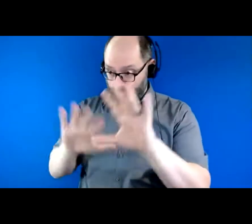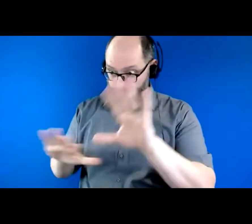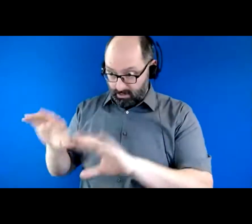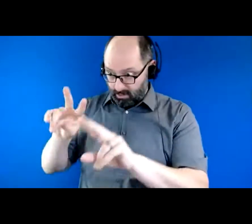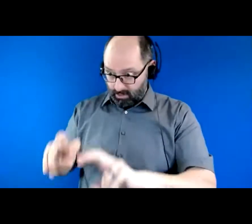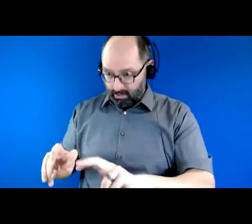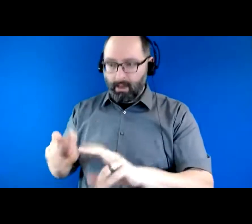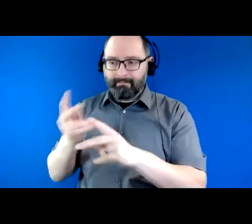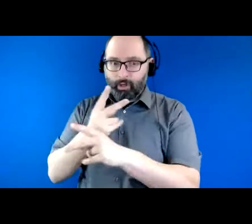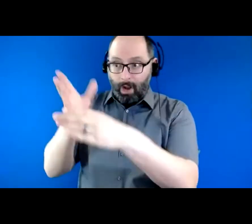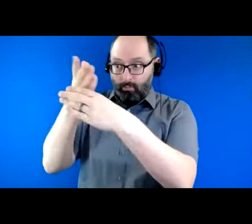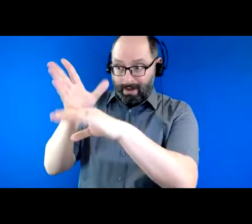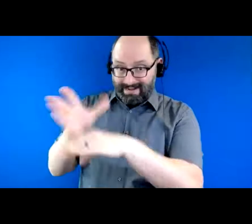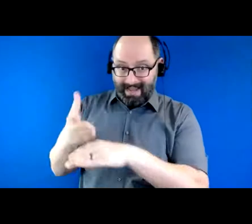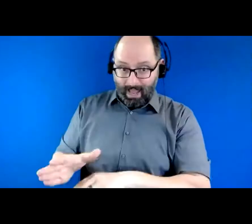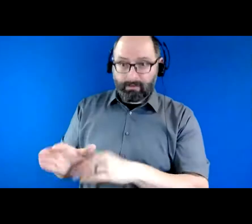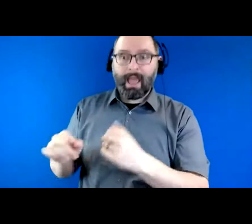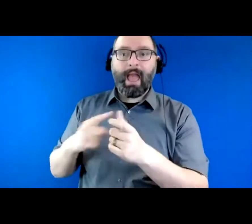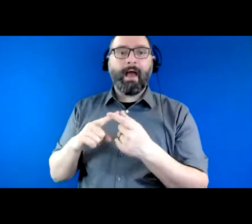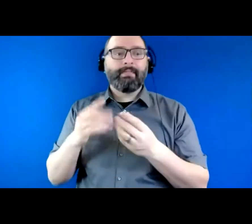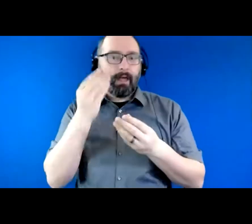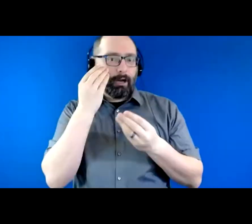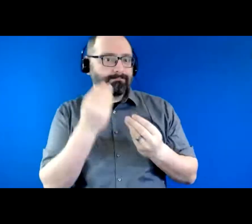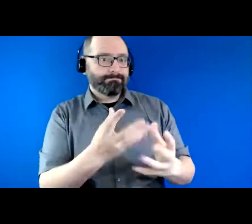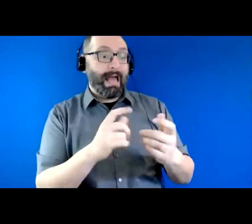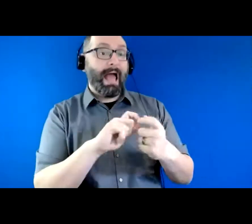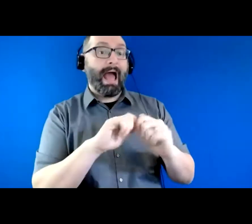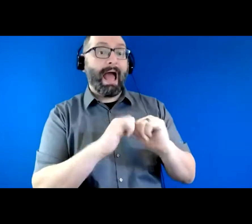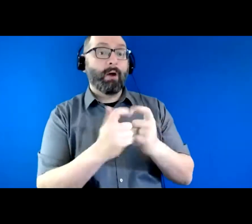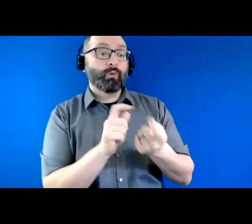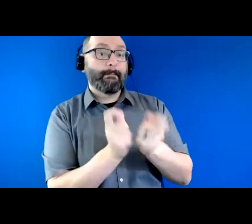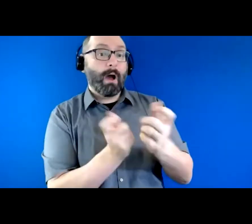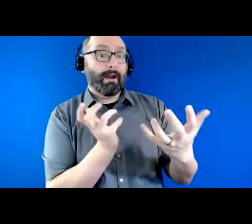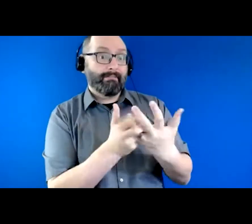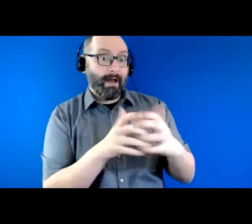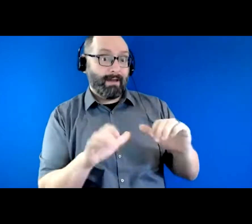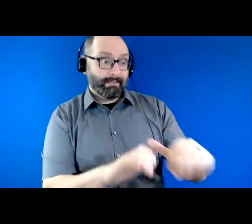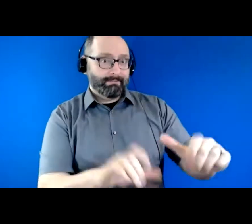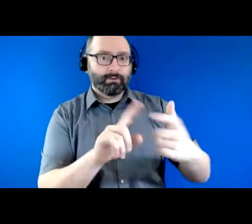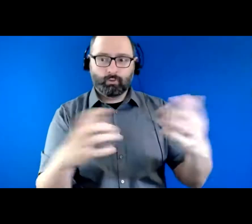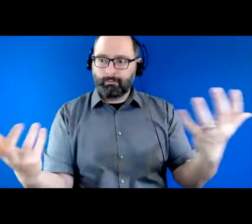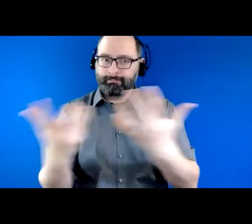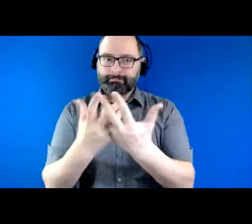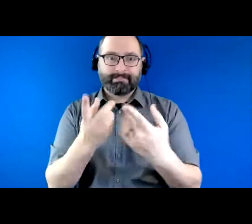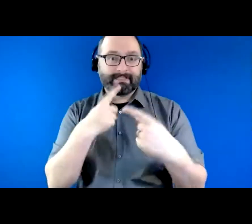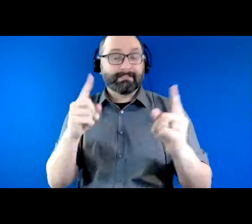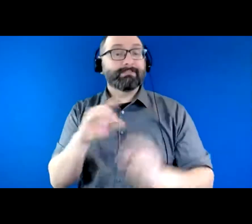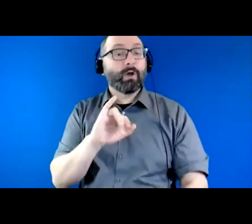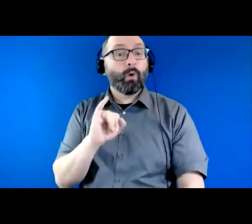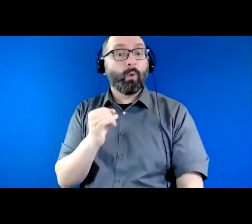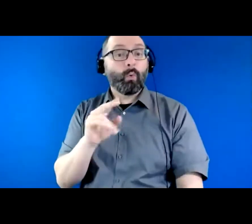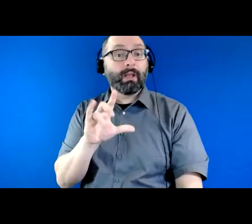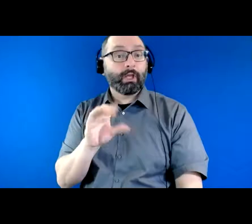find where the breakdown is and then give input to how to modify activities for success. So like Julio said, it's